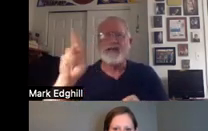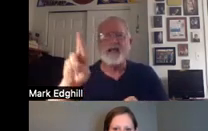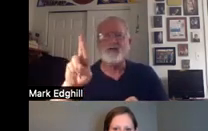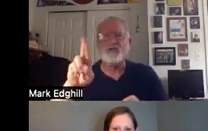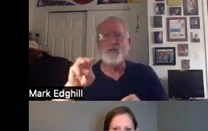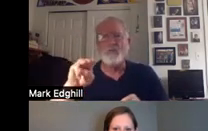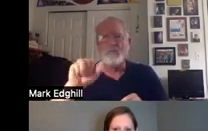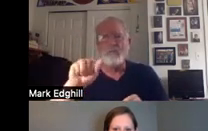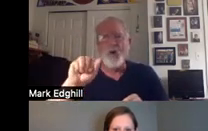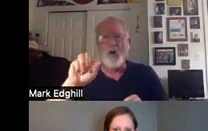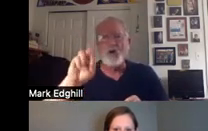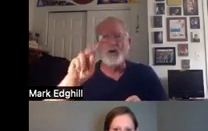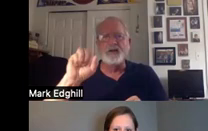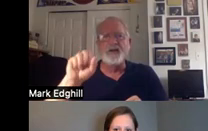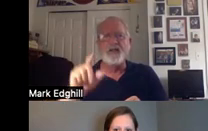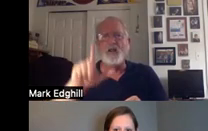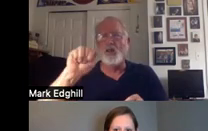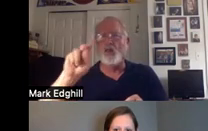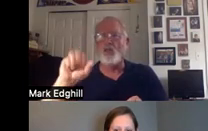That's a hotel.